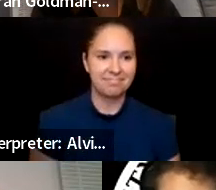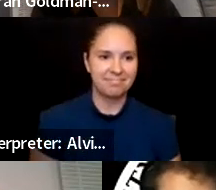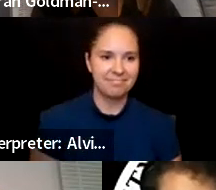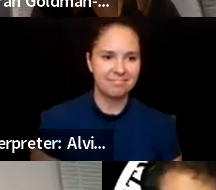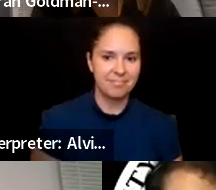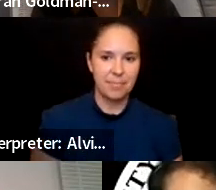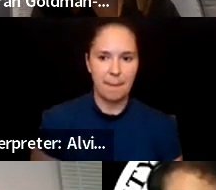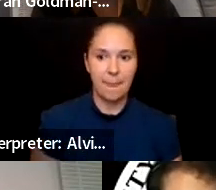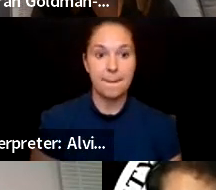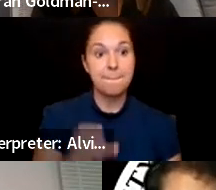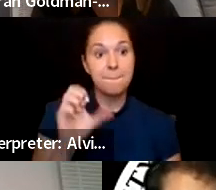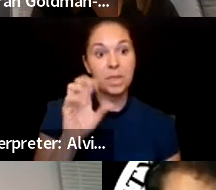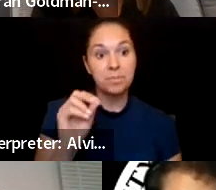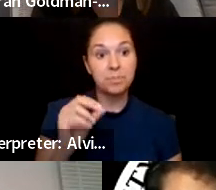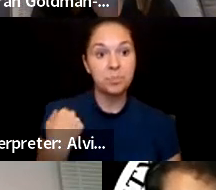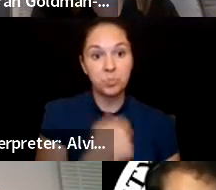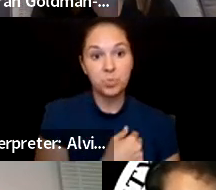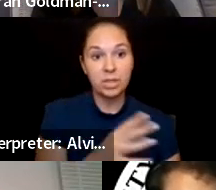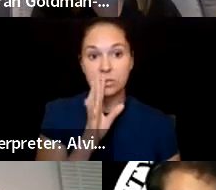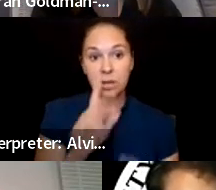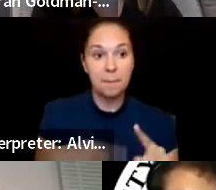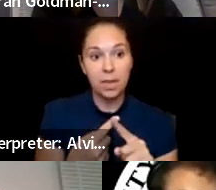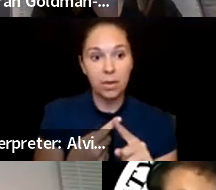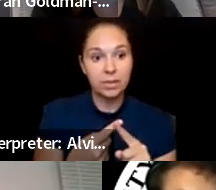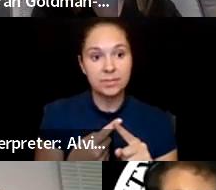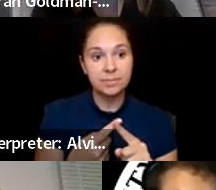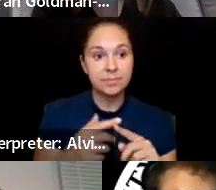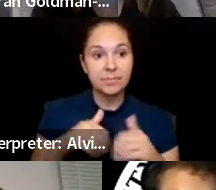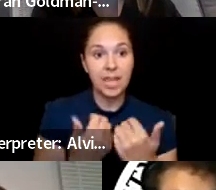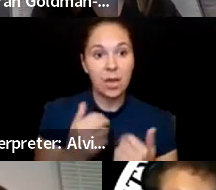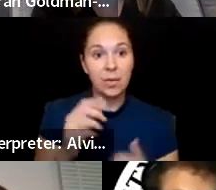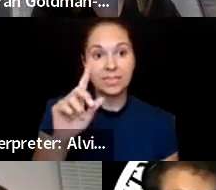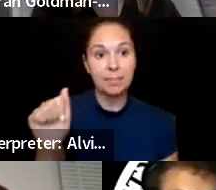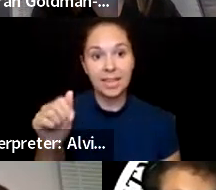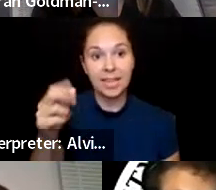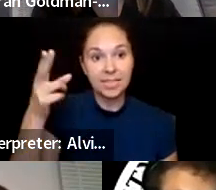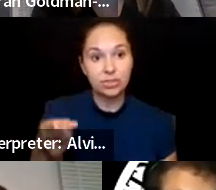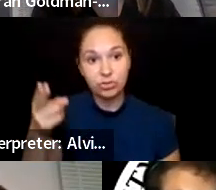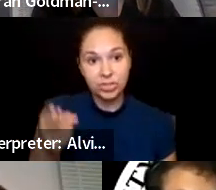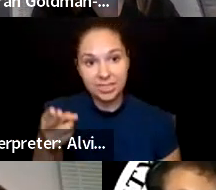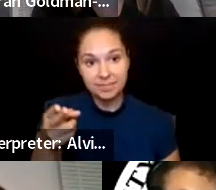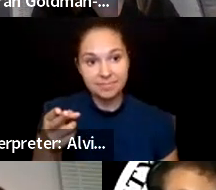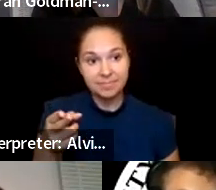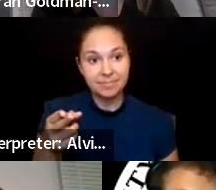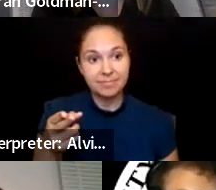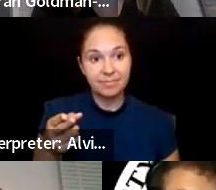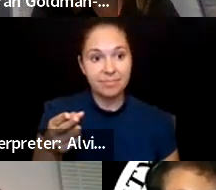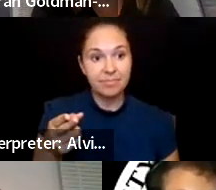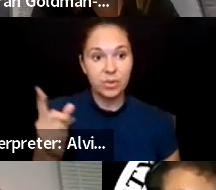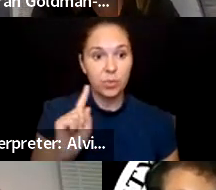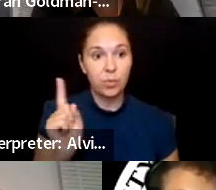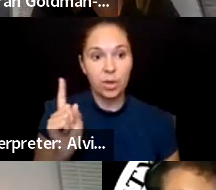So we were talking about how disability history, where it